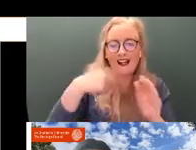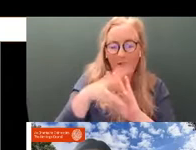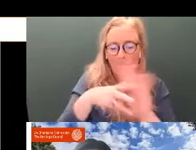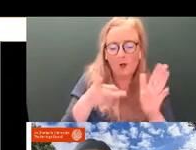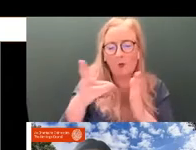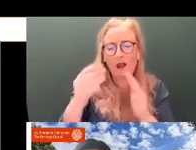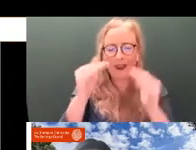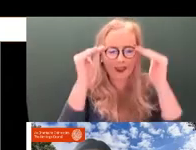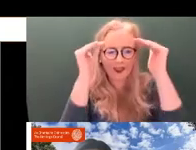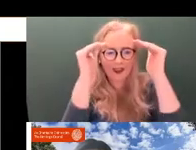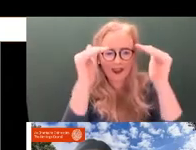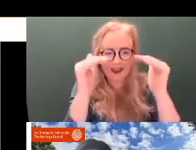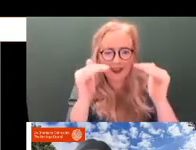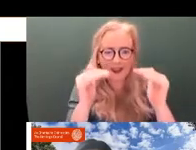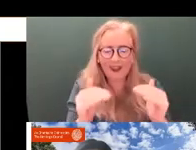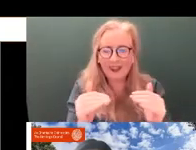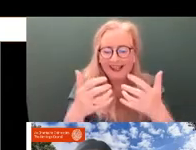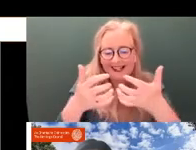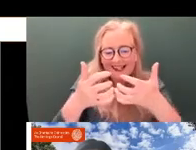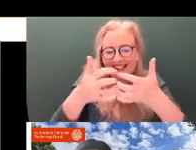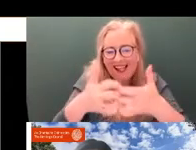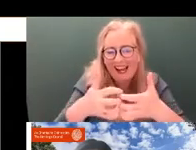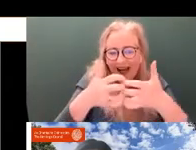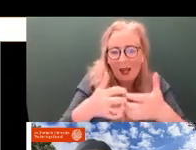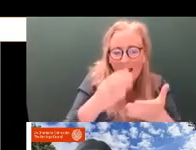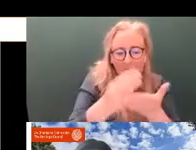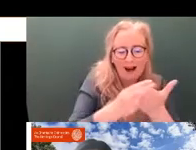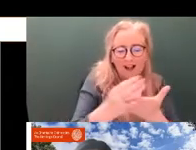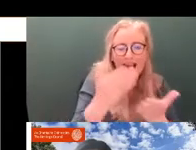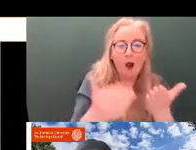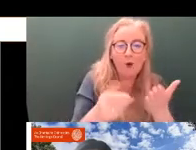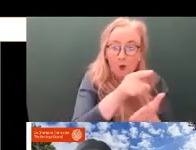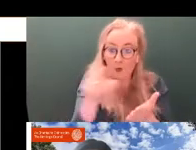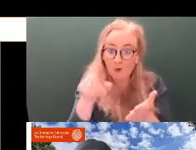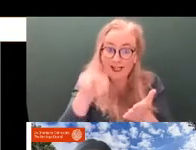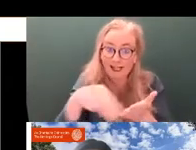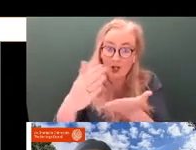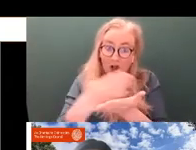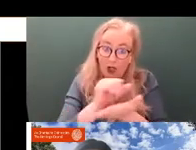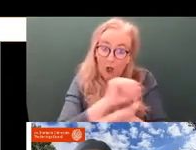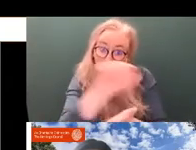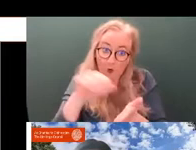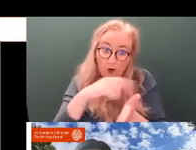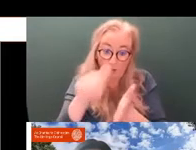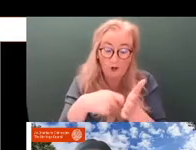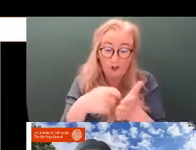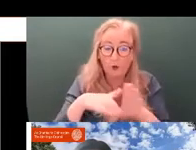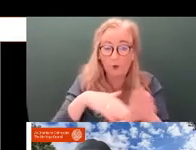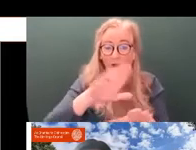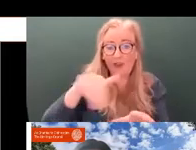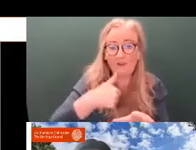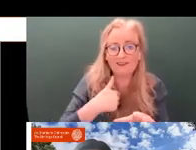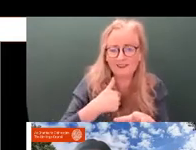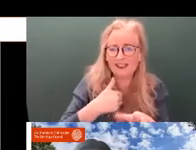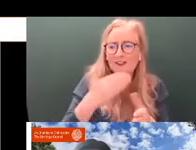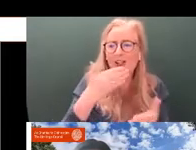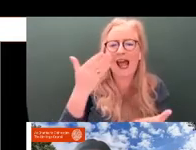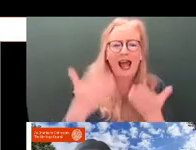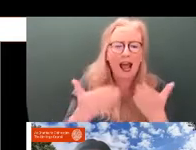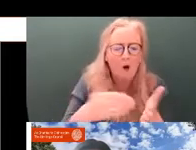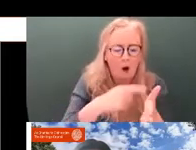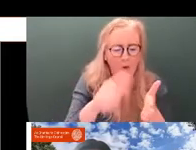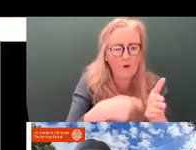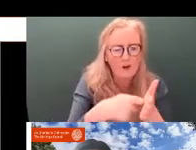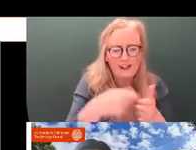and the technical side of sharing your project with us. So, you know, that step of how will I take my project